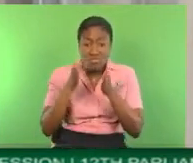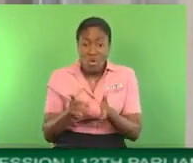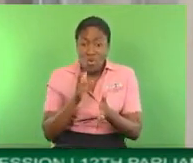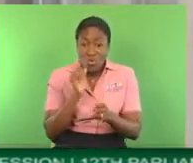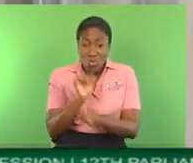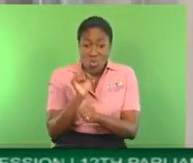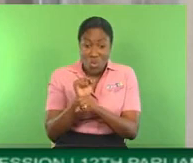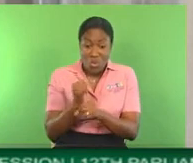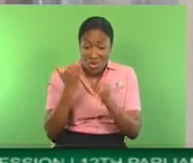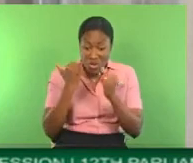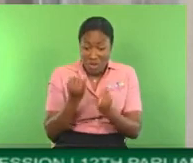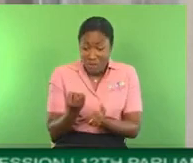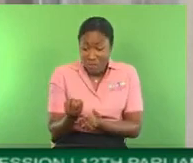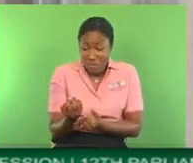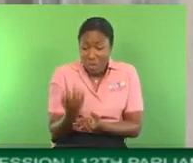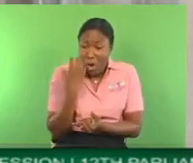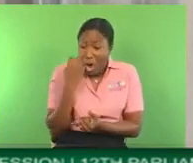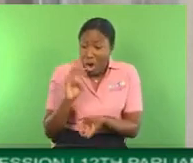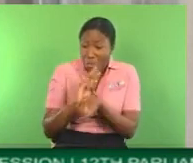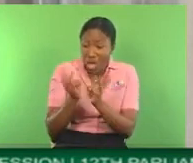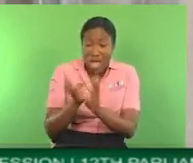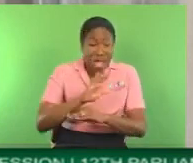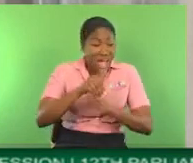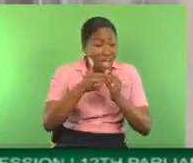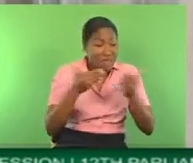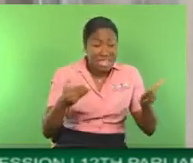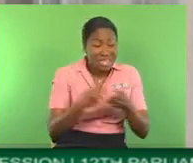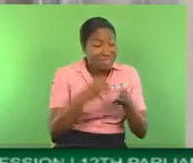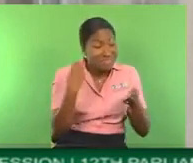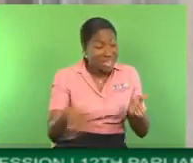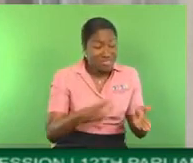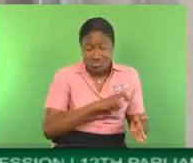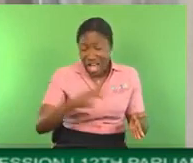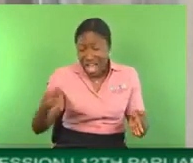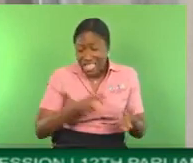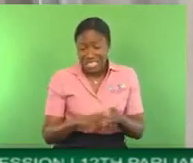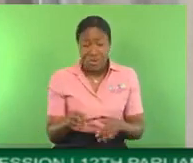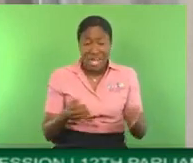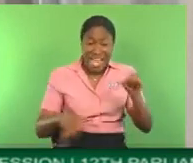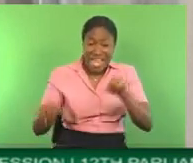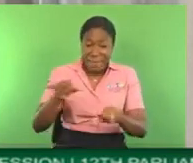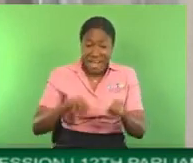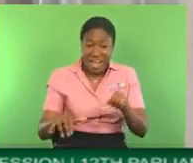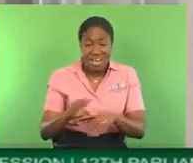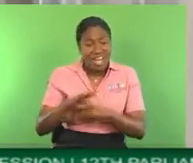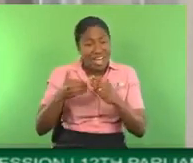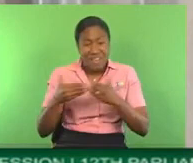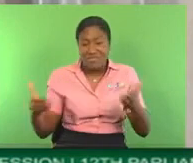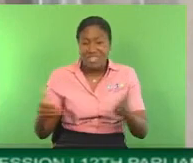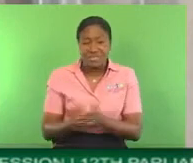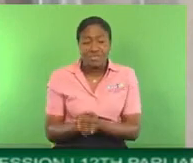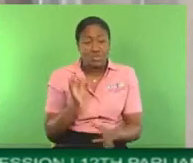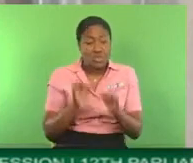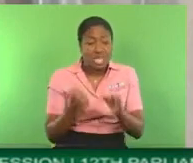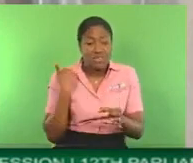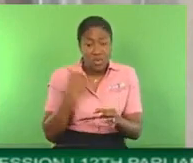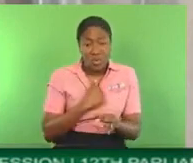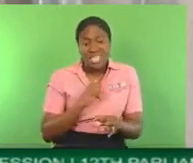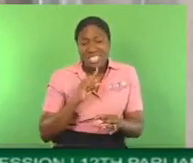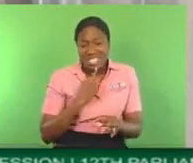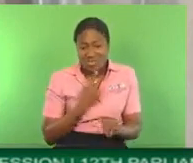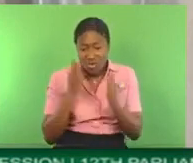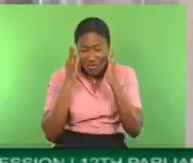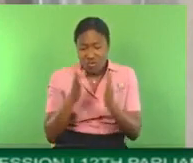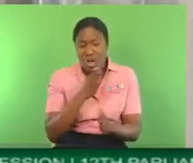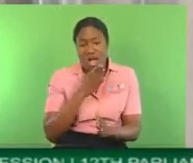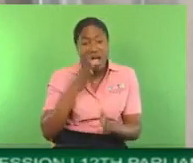in. Everything is more expensive, the transportation, the chemicals. So what if we are again very serious about agriculture?